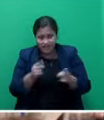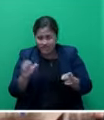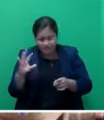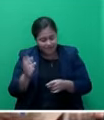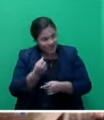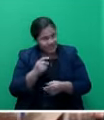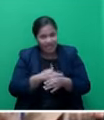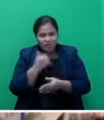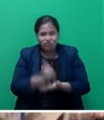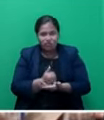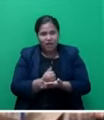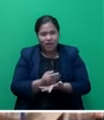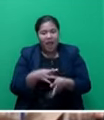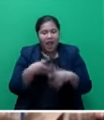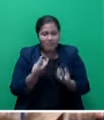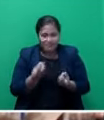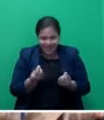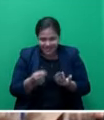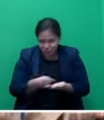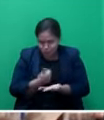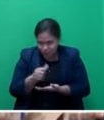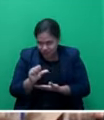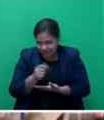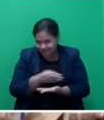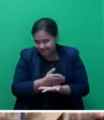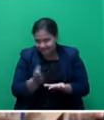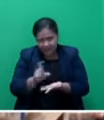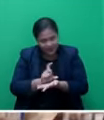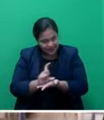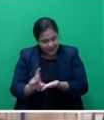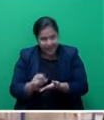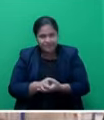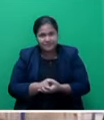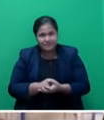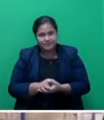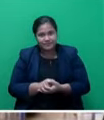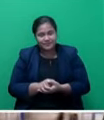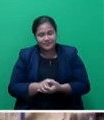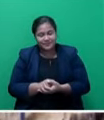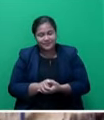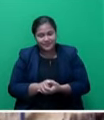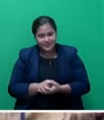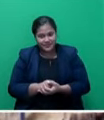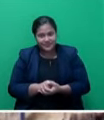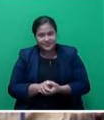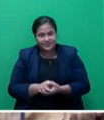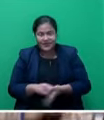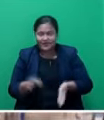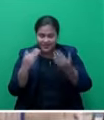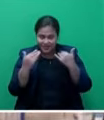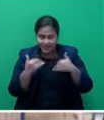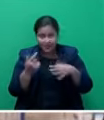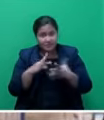accountable for how it is expended, and clients should be able to request a statement of accounts when they need to. Mr. Speaker, sir, I